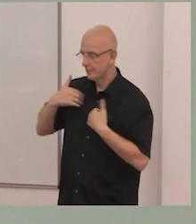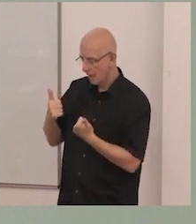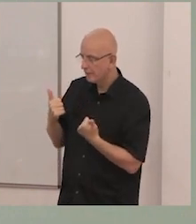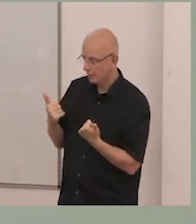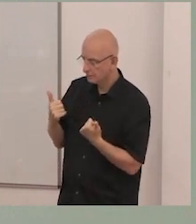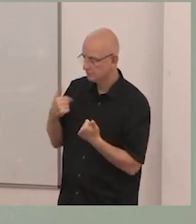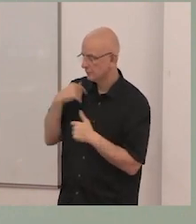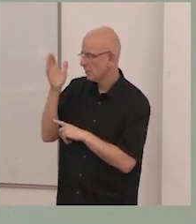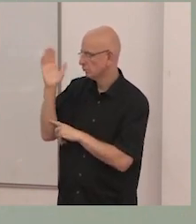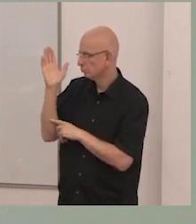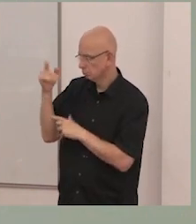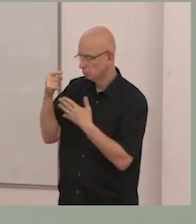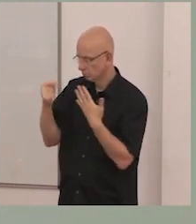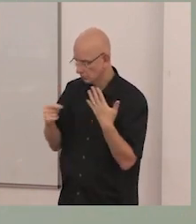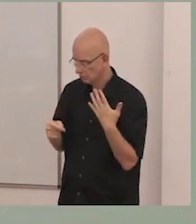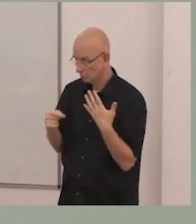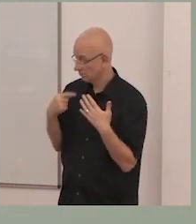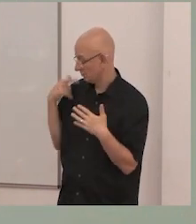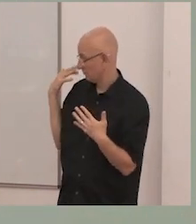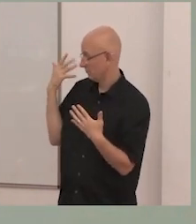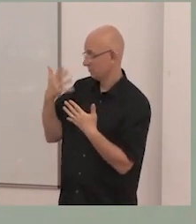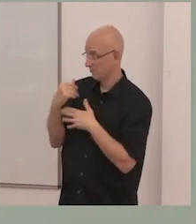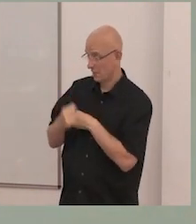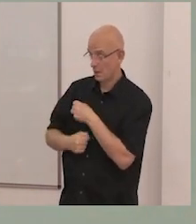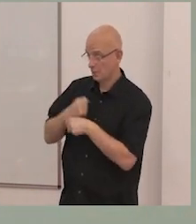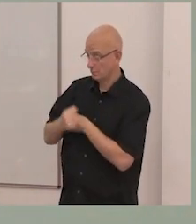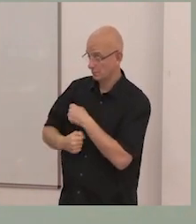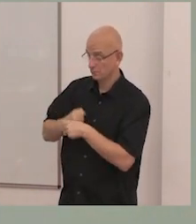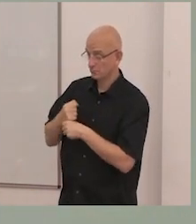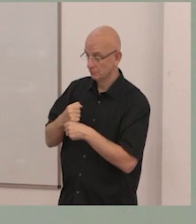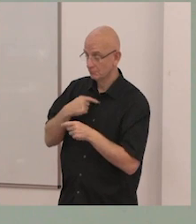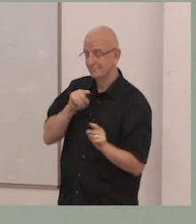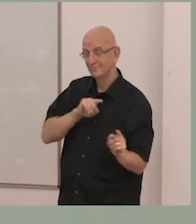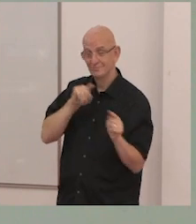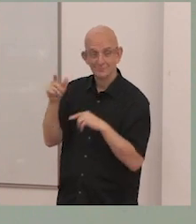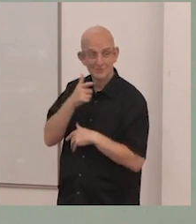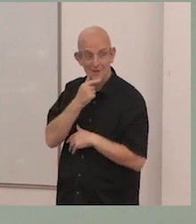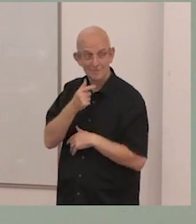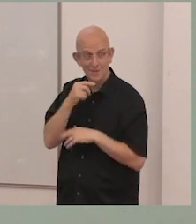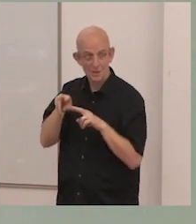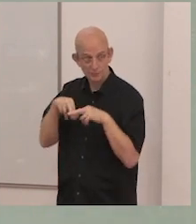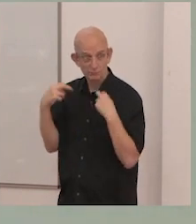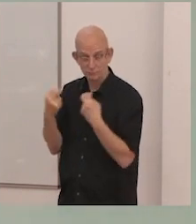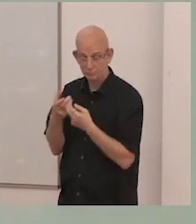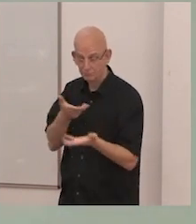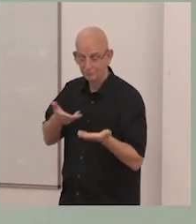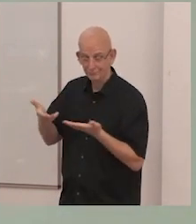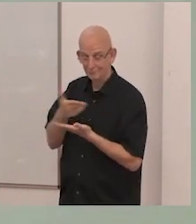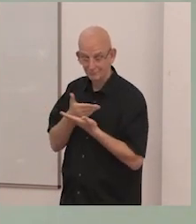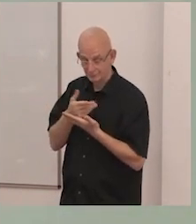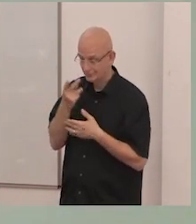I came back to Geneva and the position of special rapporteur on the right to